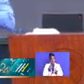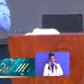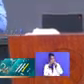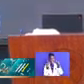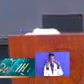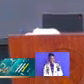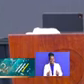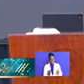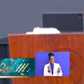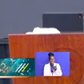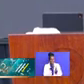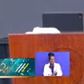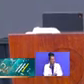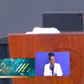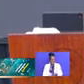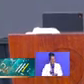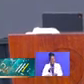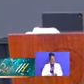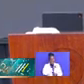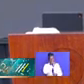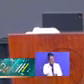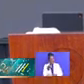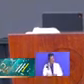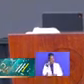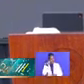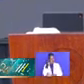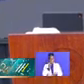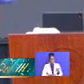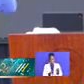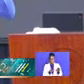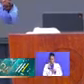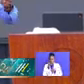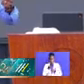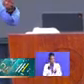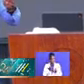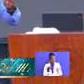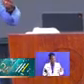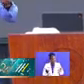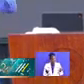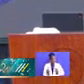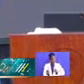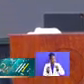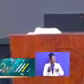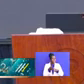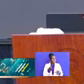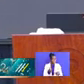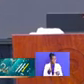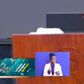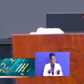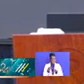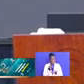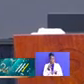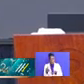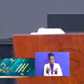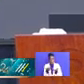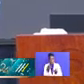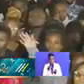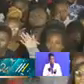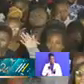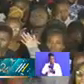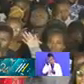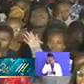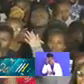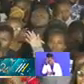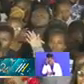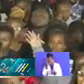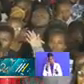devil is a liar I came to tell somebody it doesn't matter the town where you come from it doesn't matter the village where you come